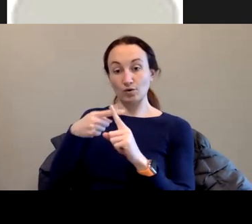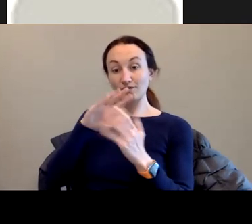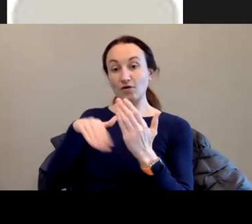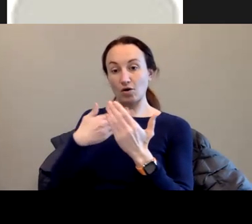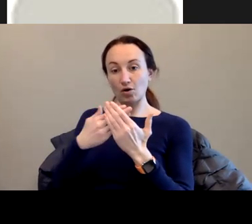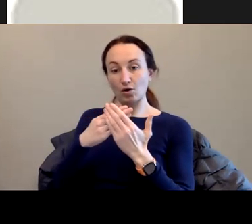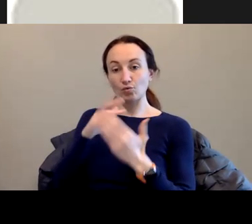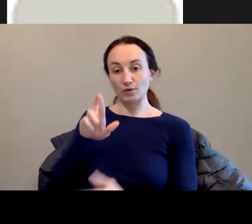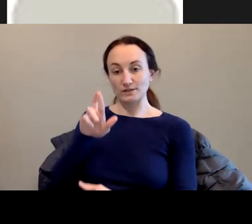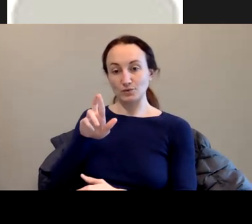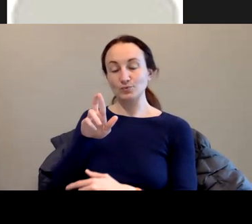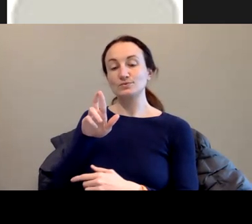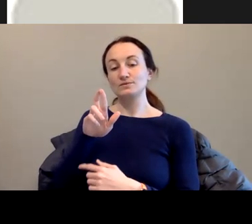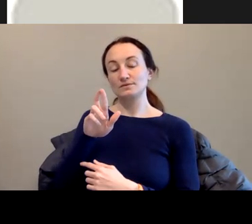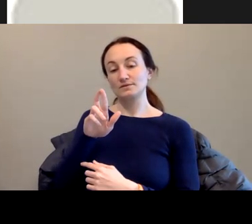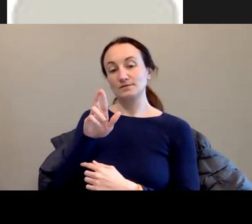we